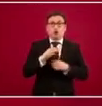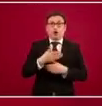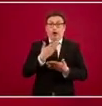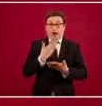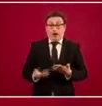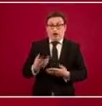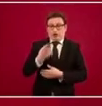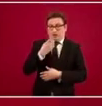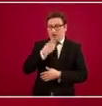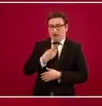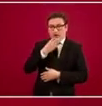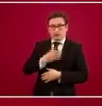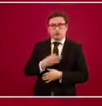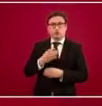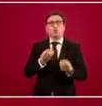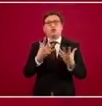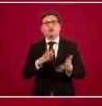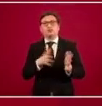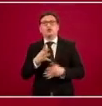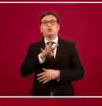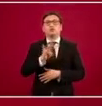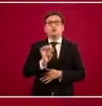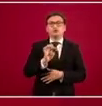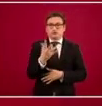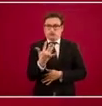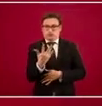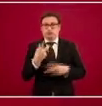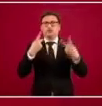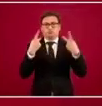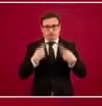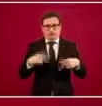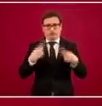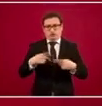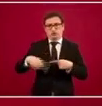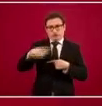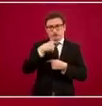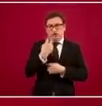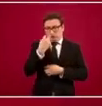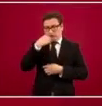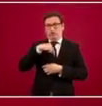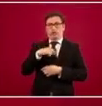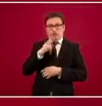network, today we have the updated report of